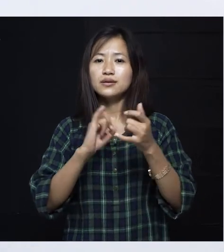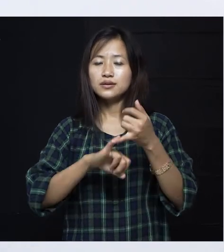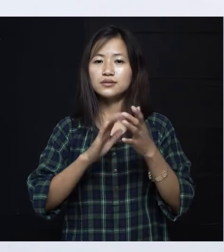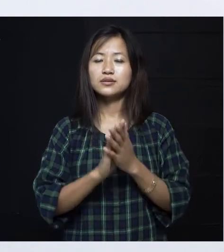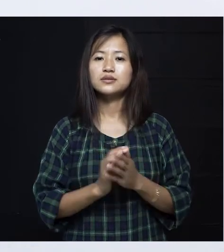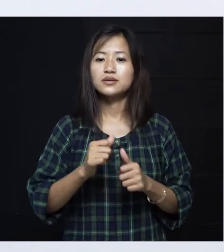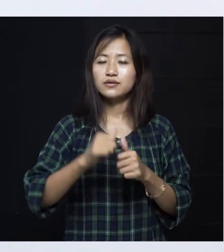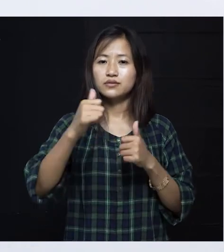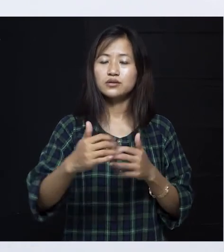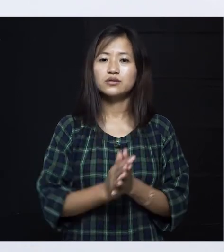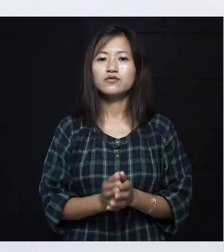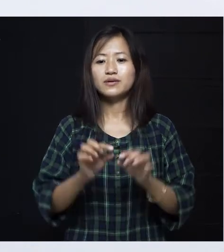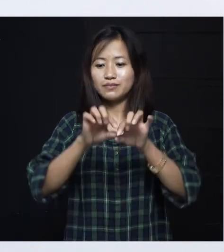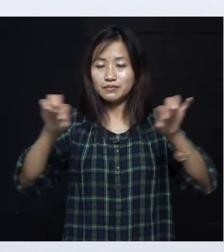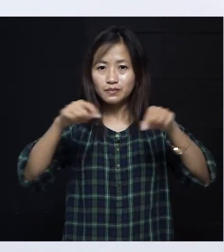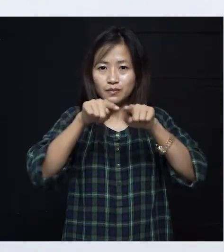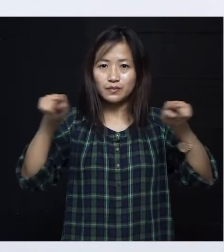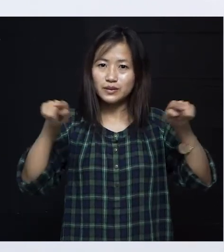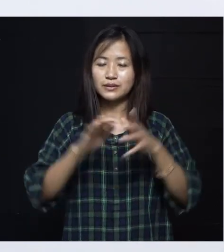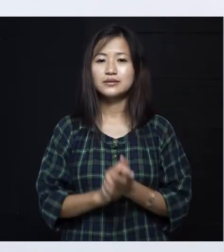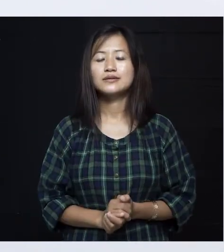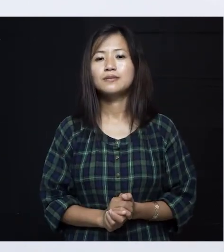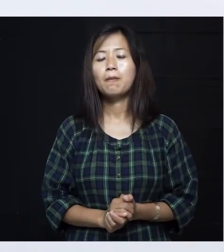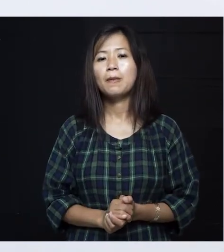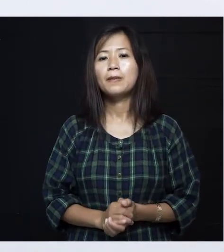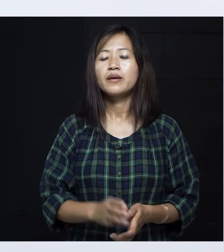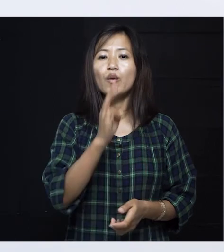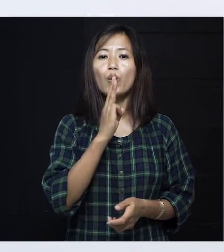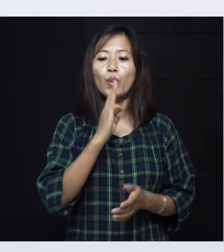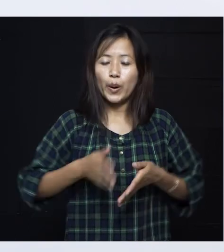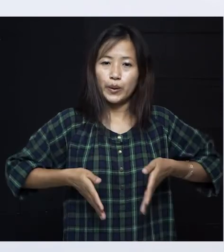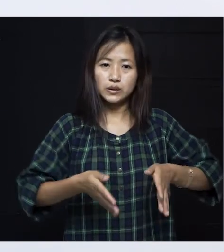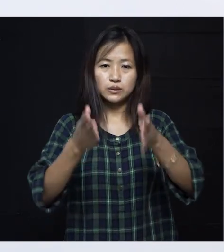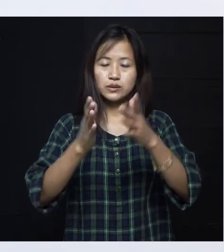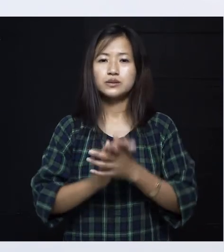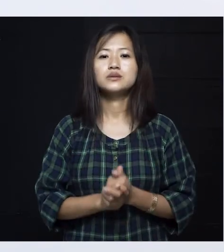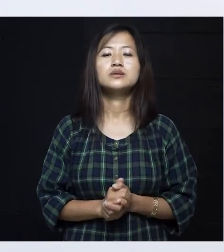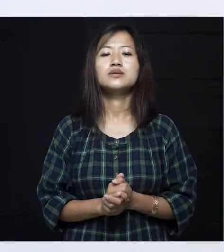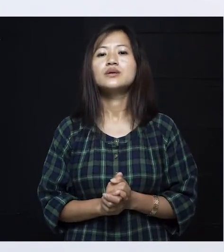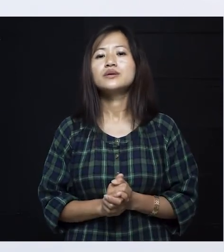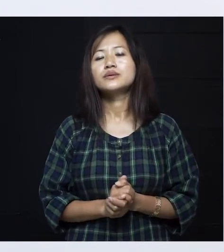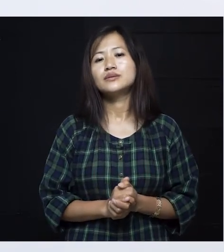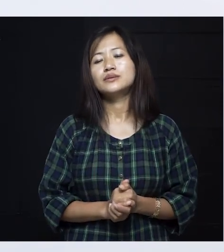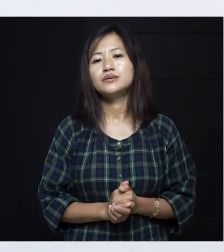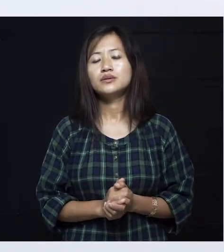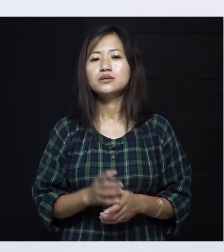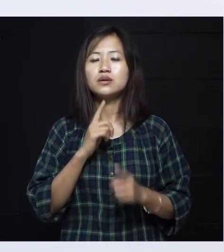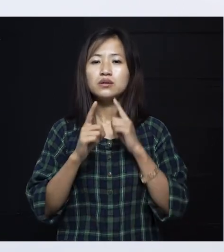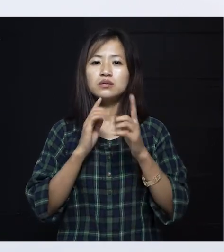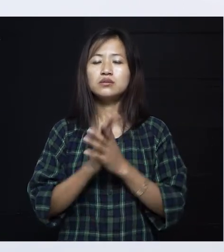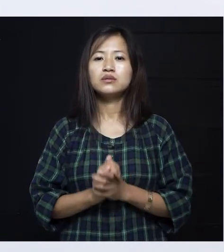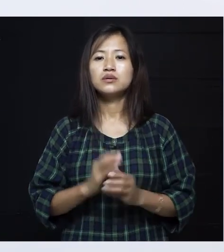disadvantages of pipeline. Then we also have these waterways. Okay, when I say waterways, we are